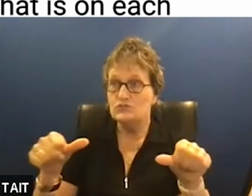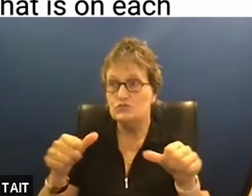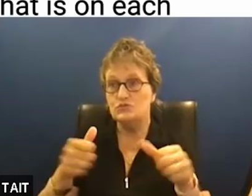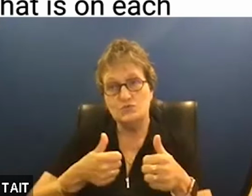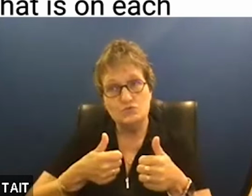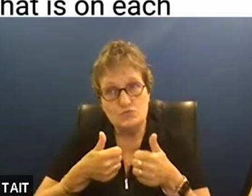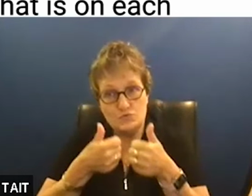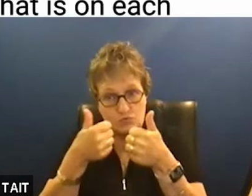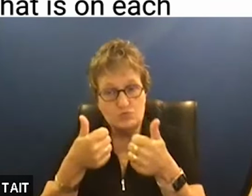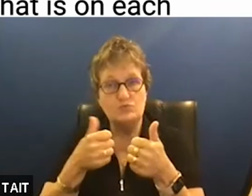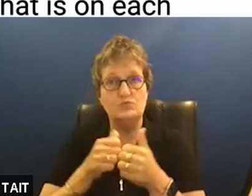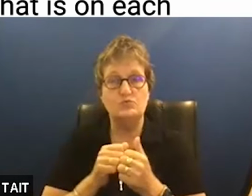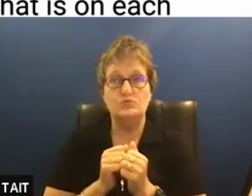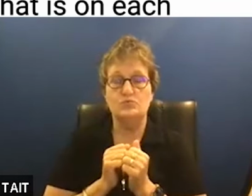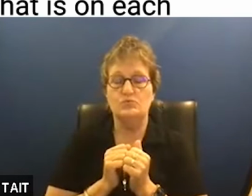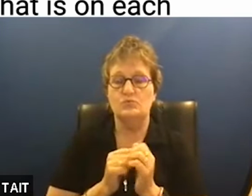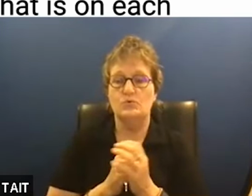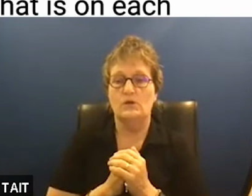good job.